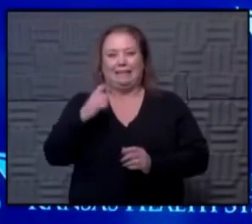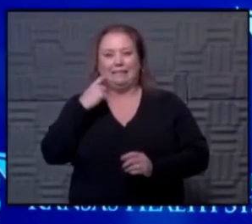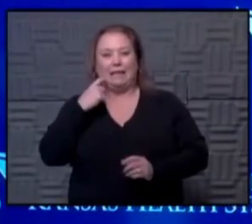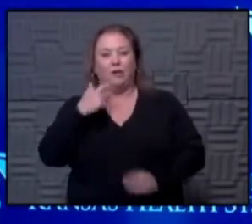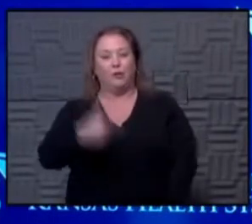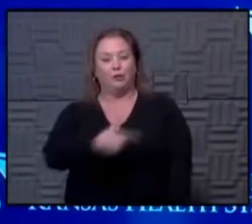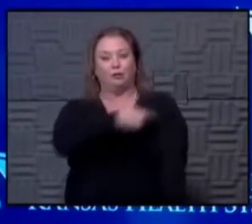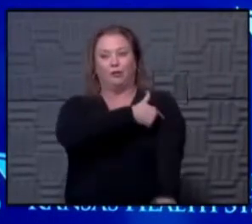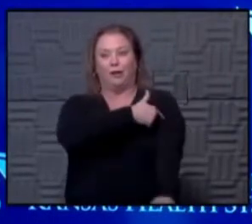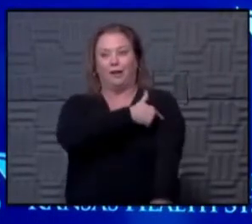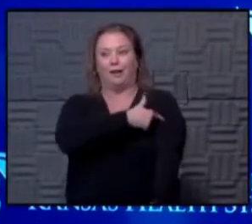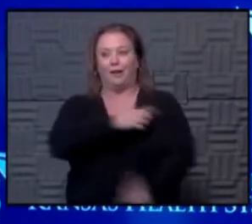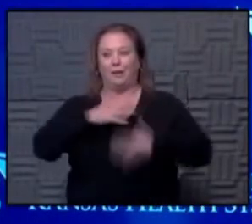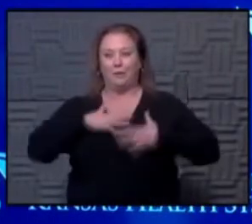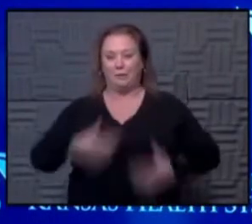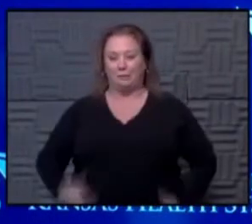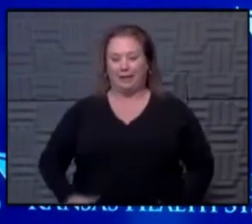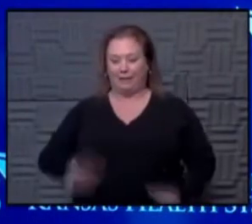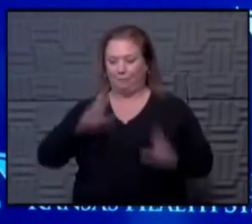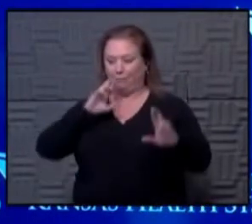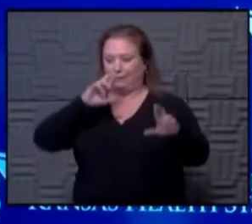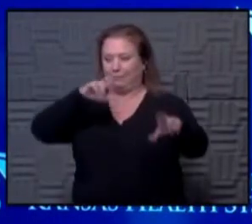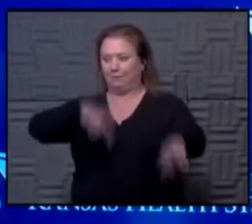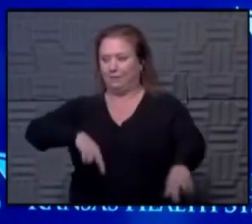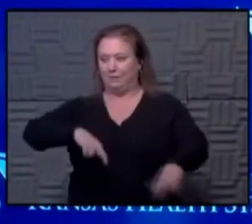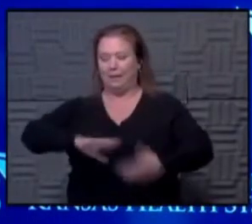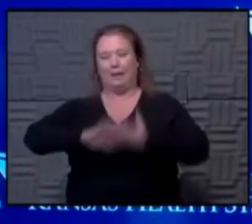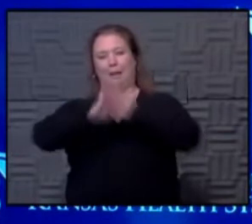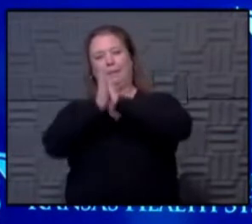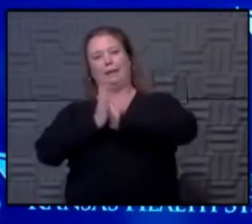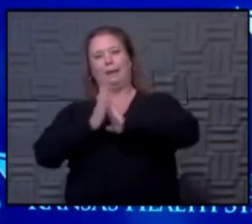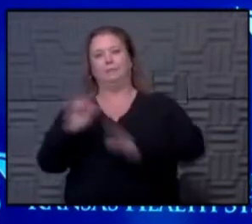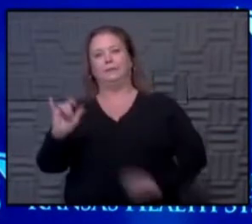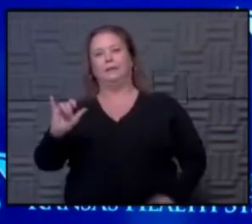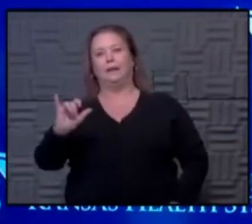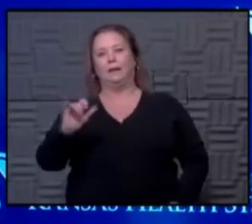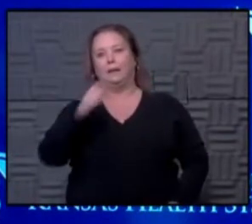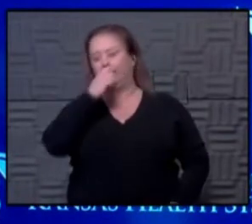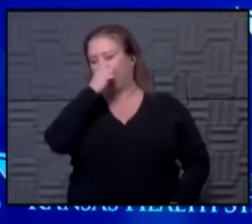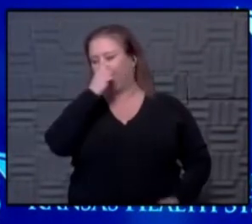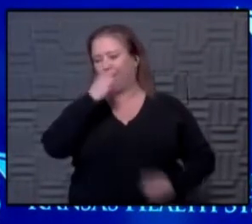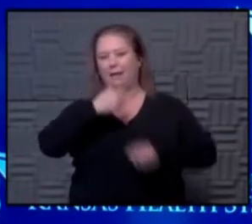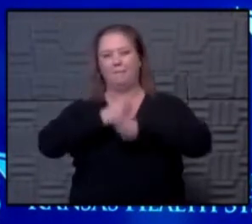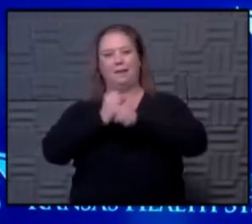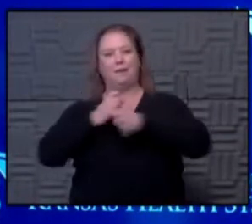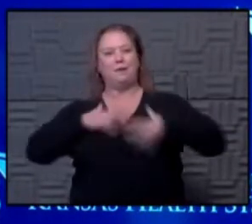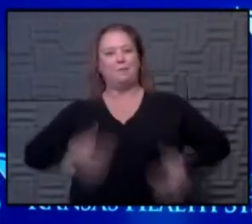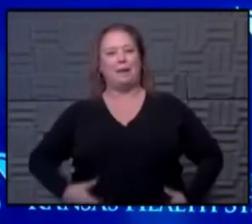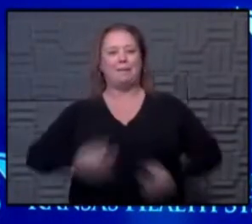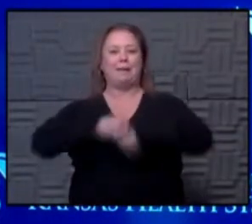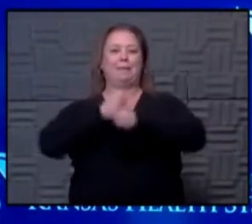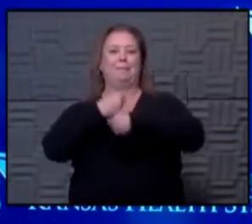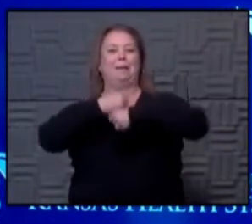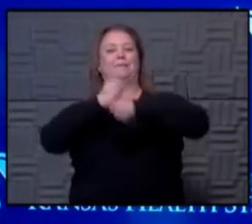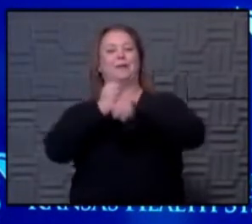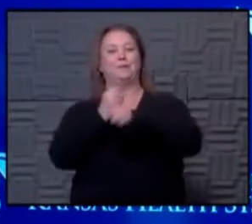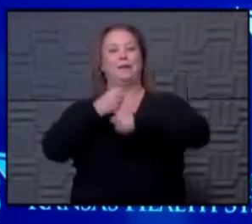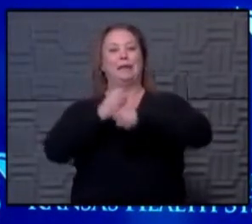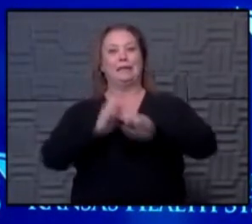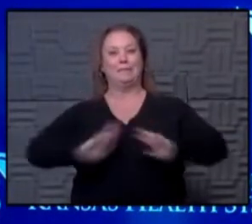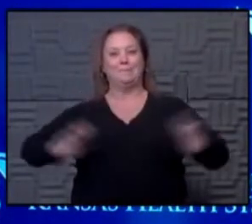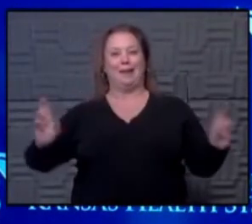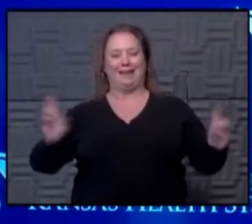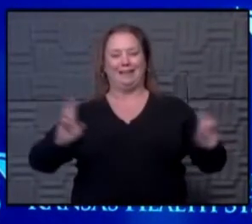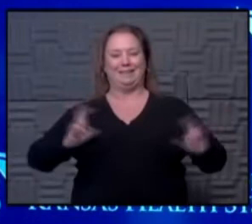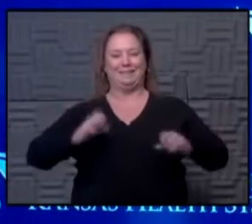your arm, and then your body has to respond and then becomes its own little sort of manufacturing plant to generate everything you need for immunity.